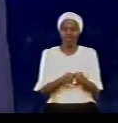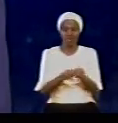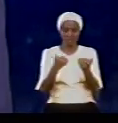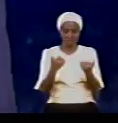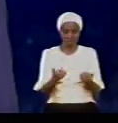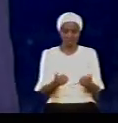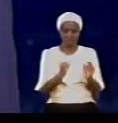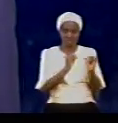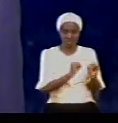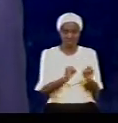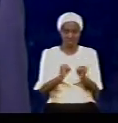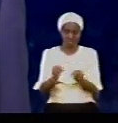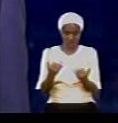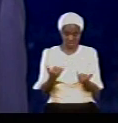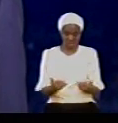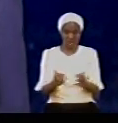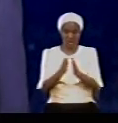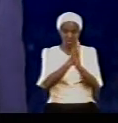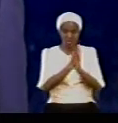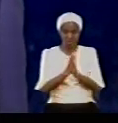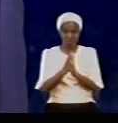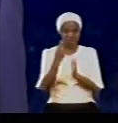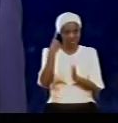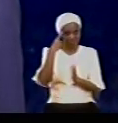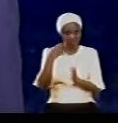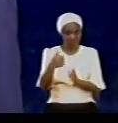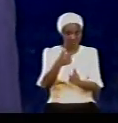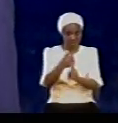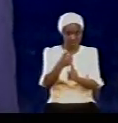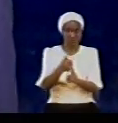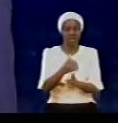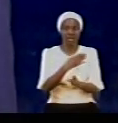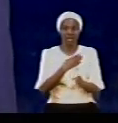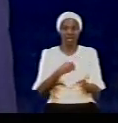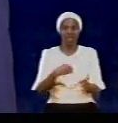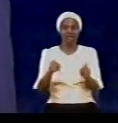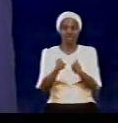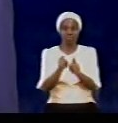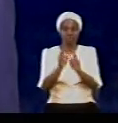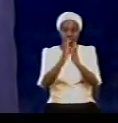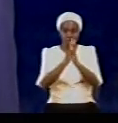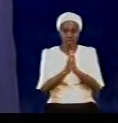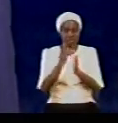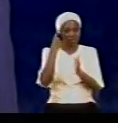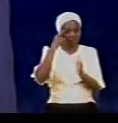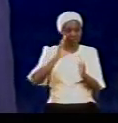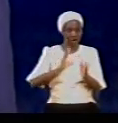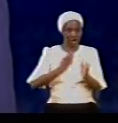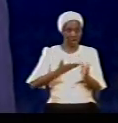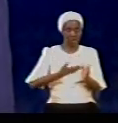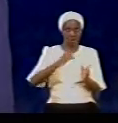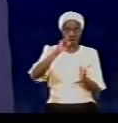our Jerusalem. Our Jerusalem is the continent where you are